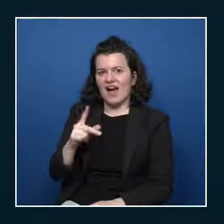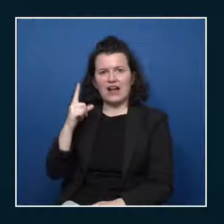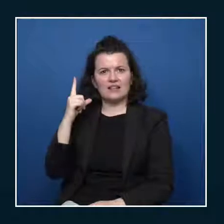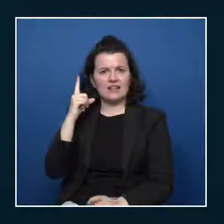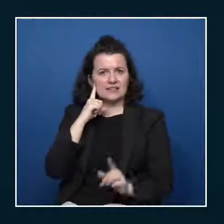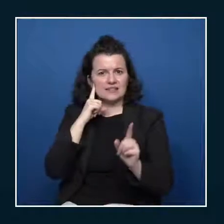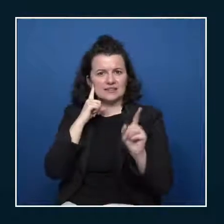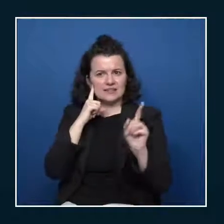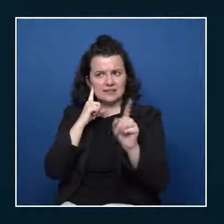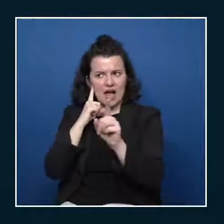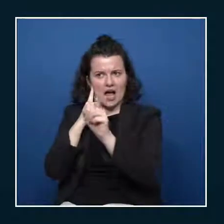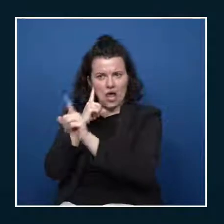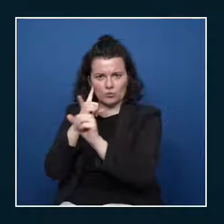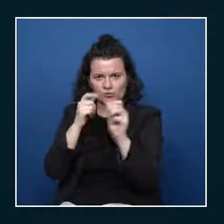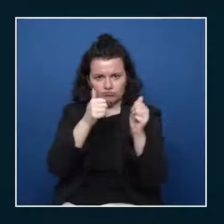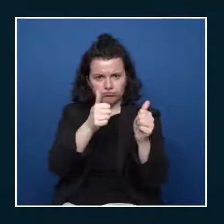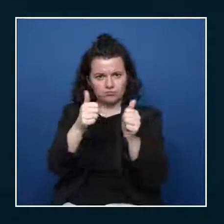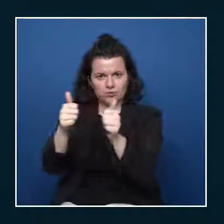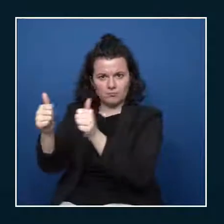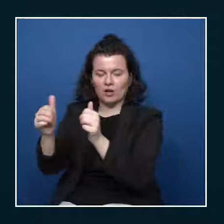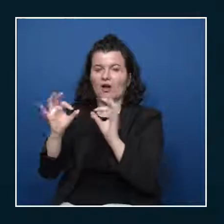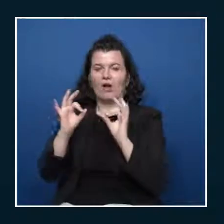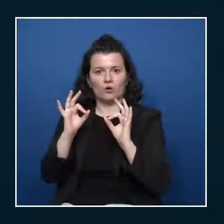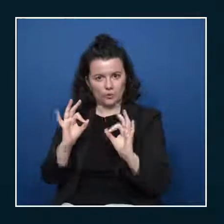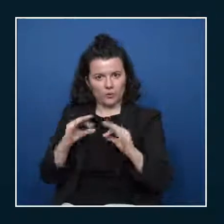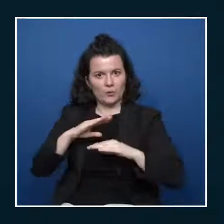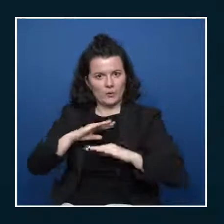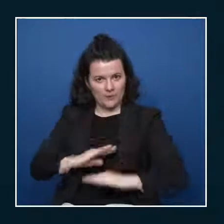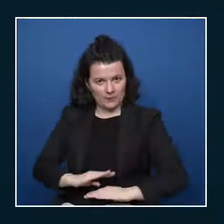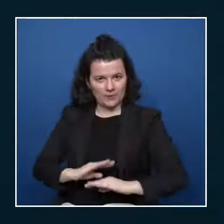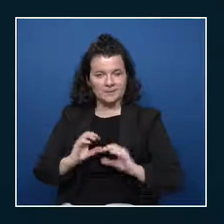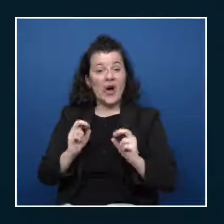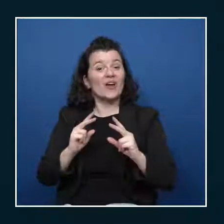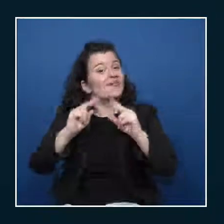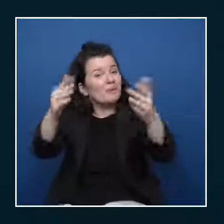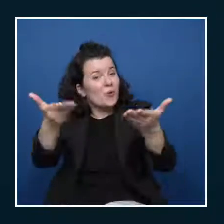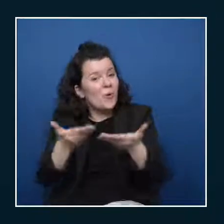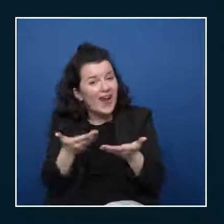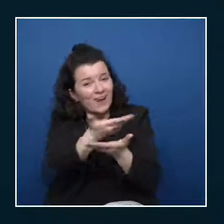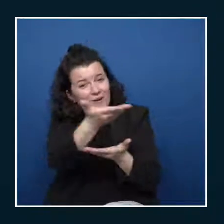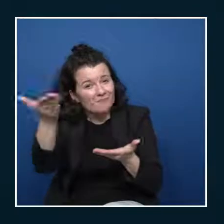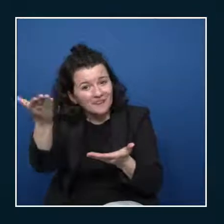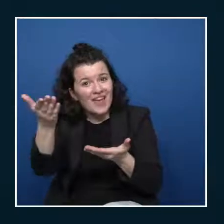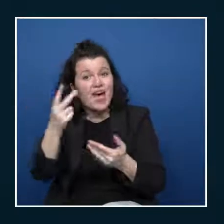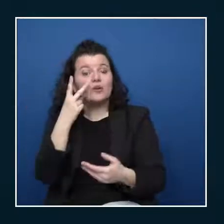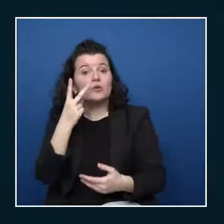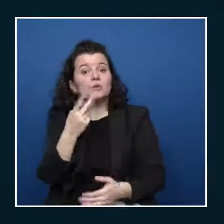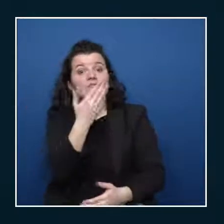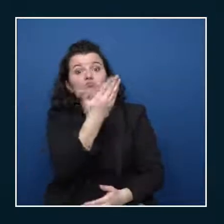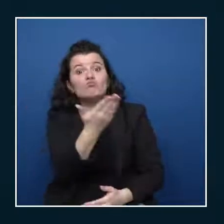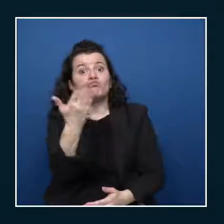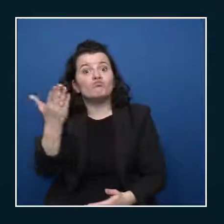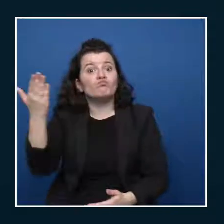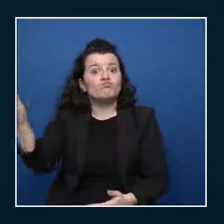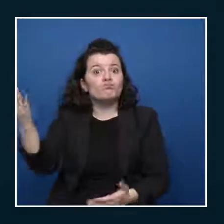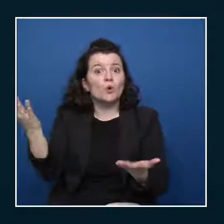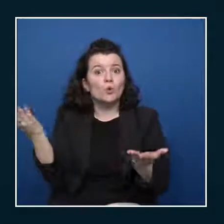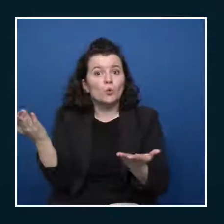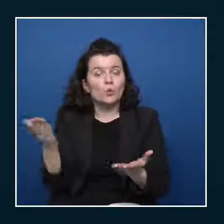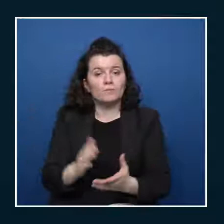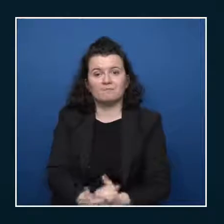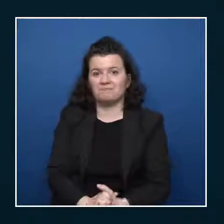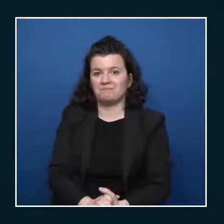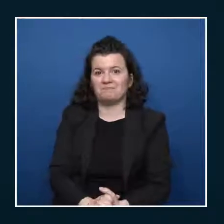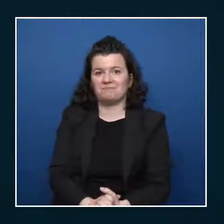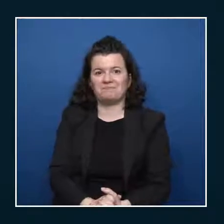thing. Hi. So, welcome all. Let's do a round of introductions. I will first